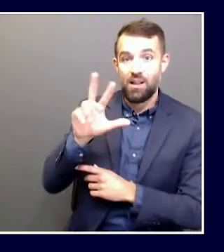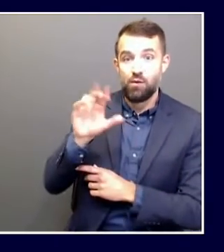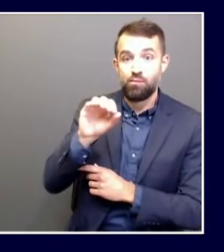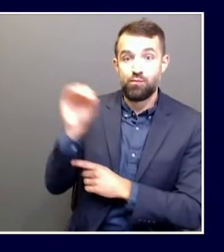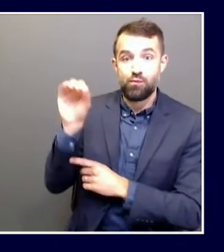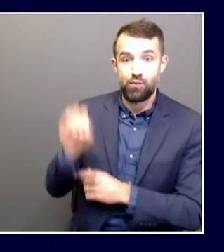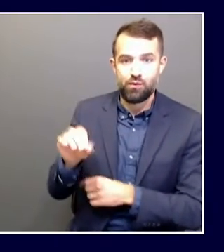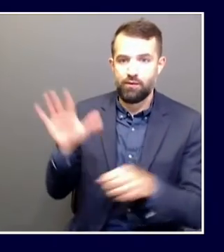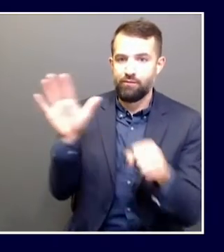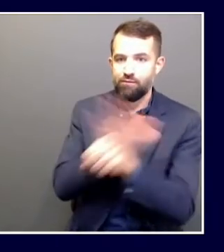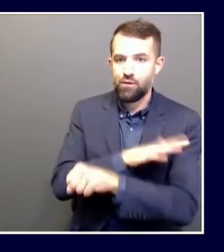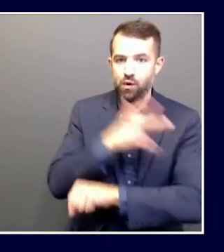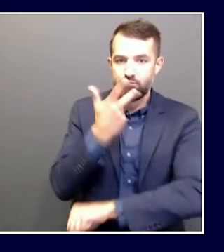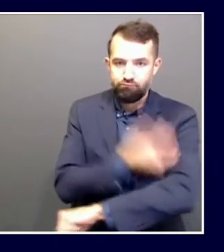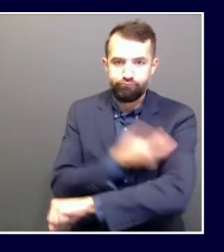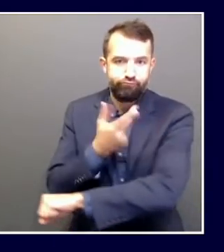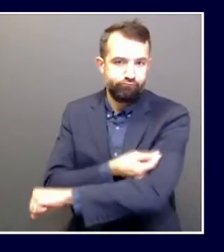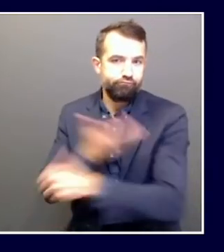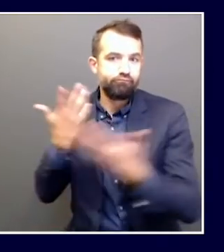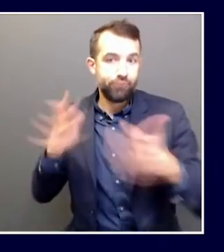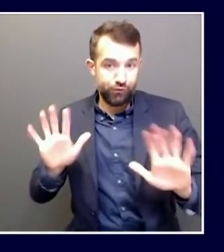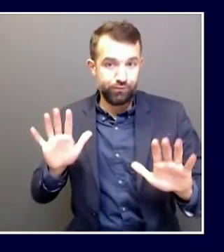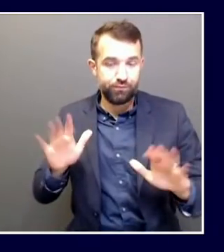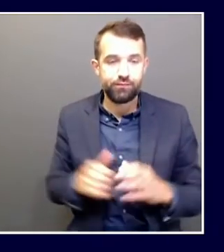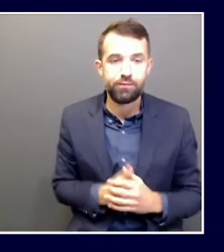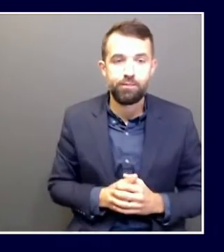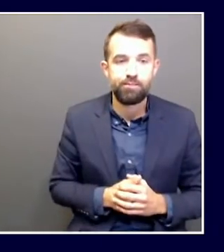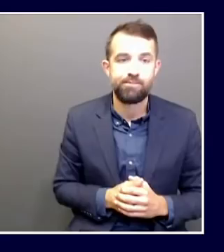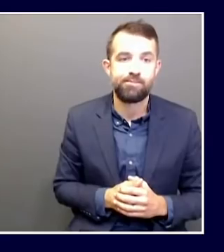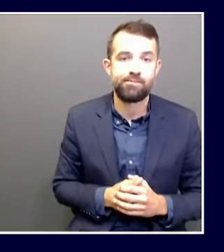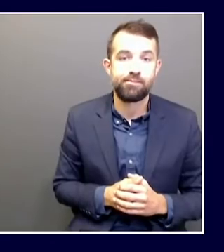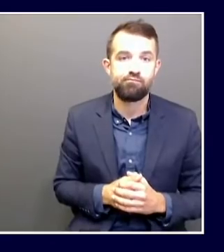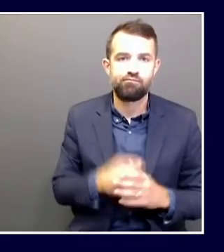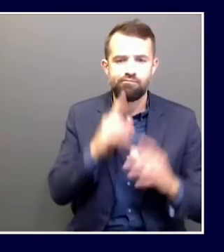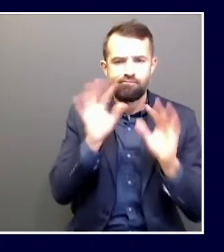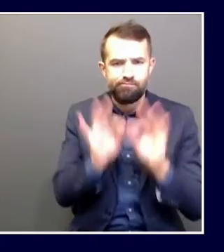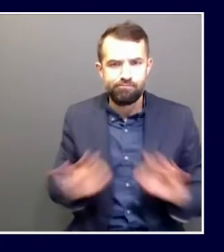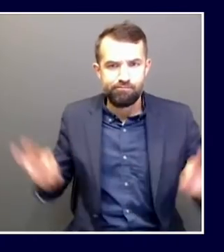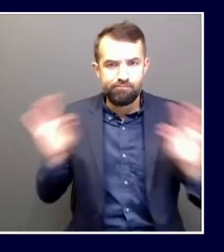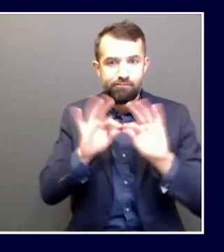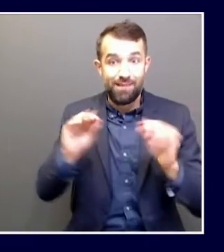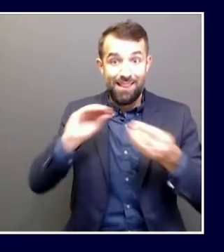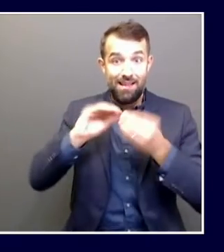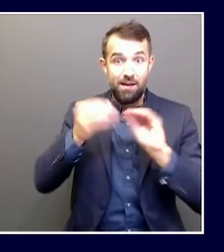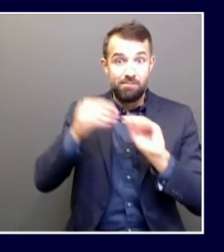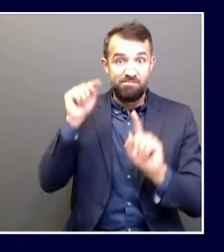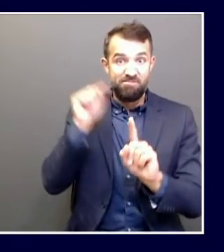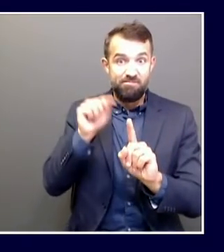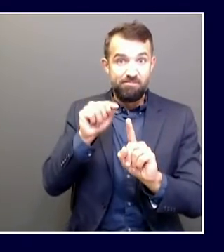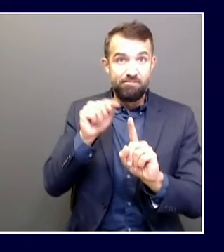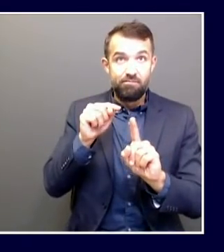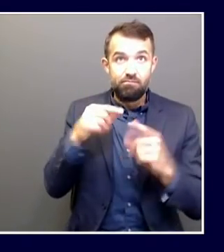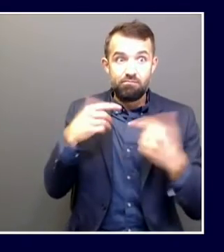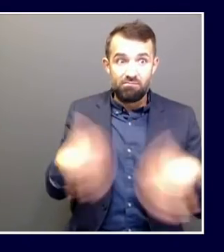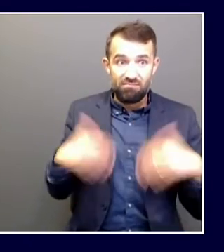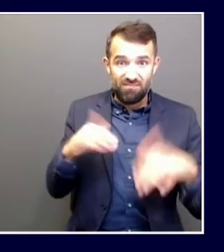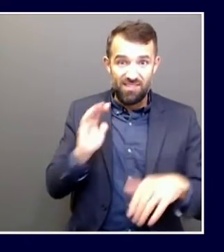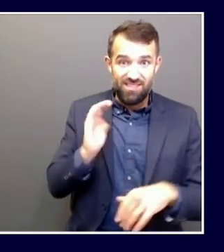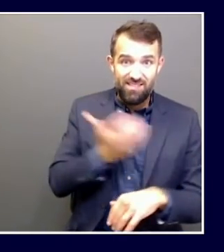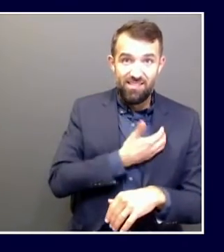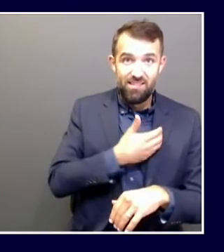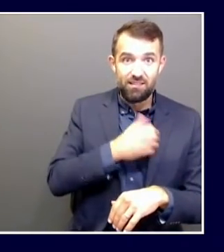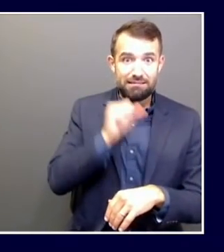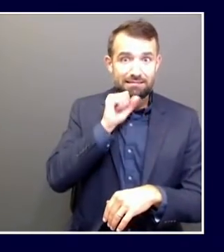vaccinated. Those are important numbers and really indicative of how well protected older Mainers are